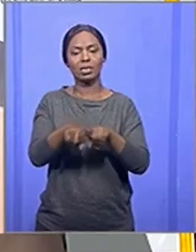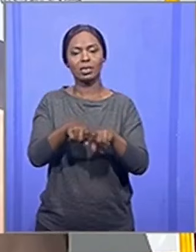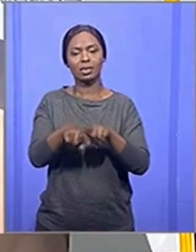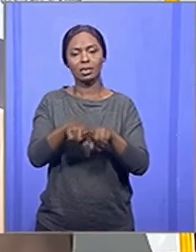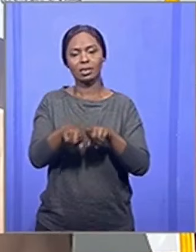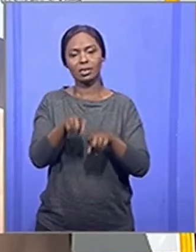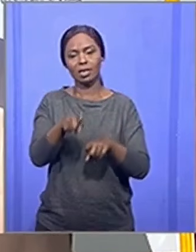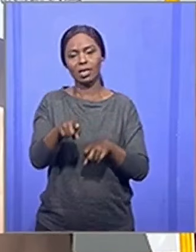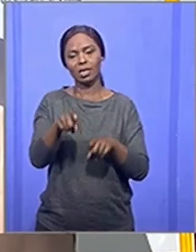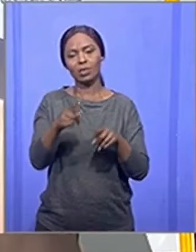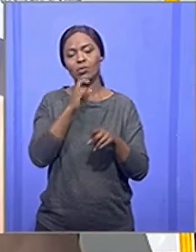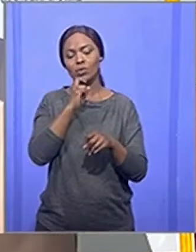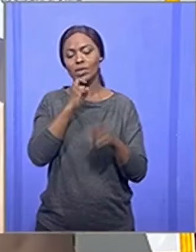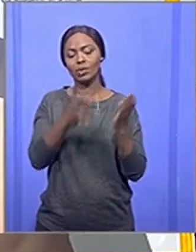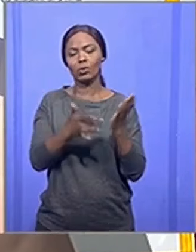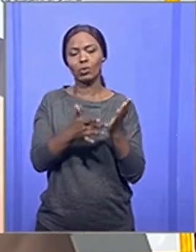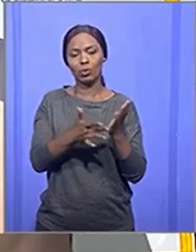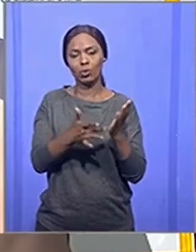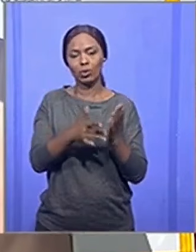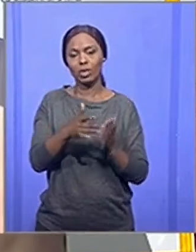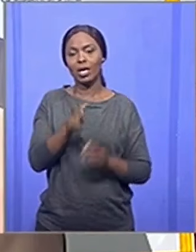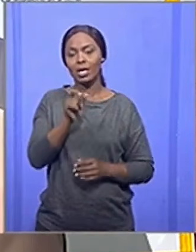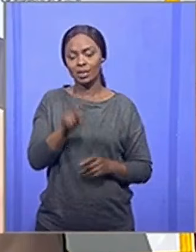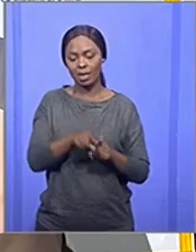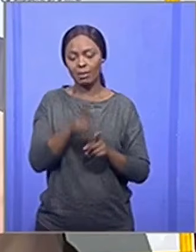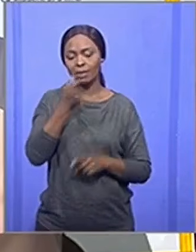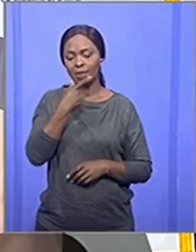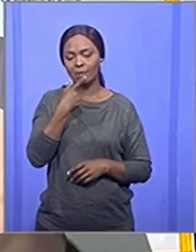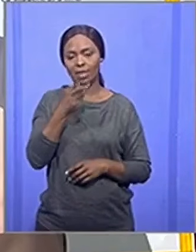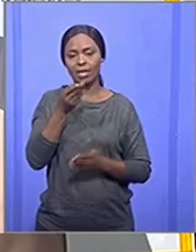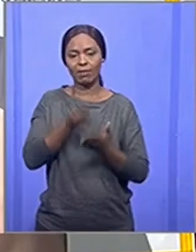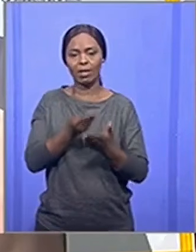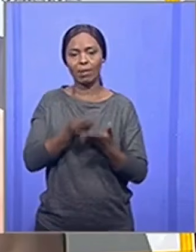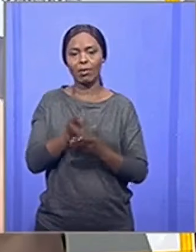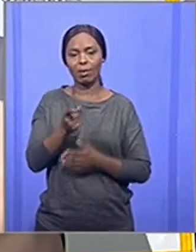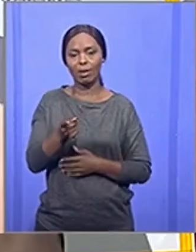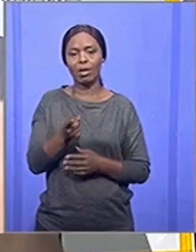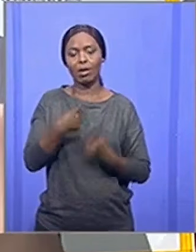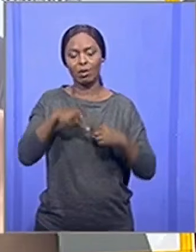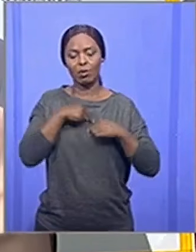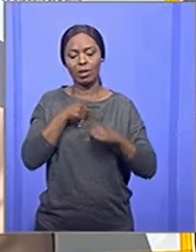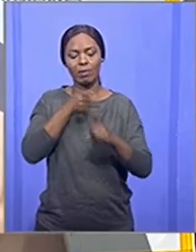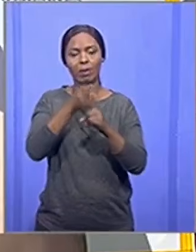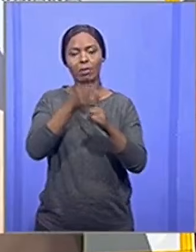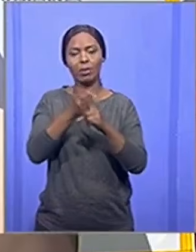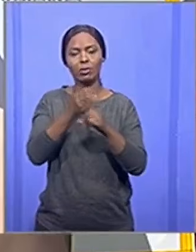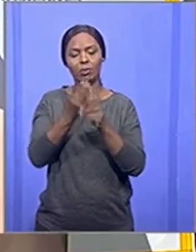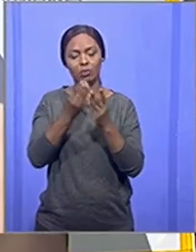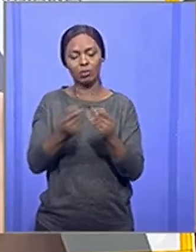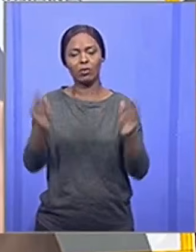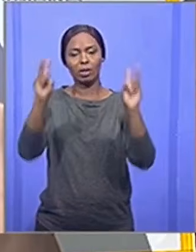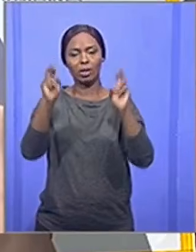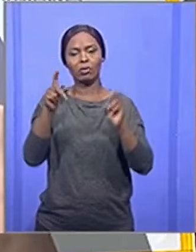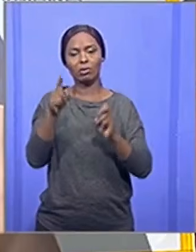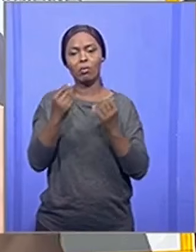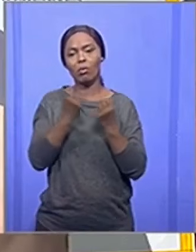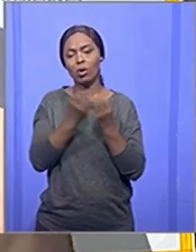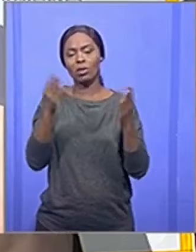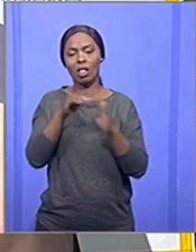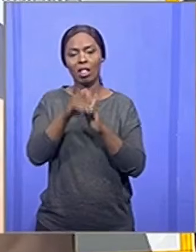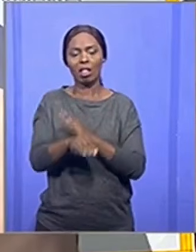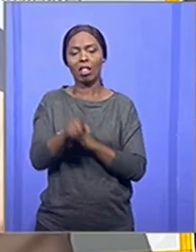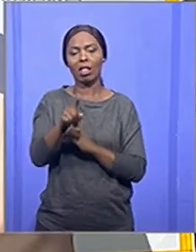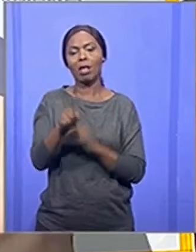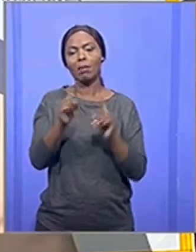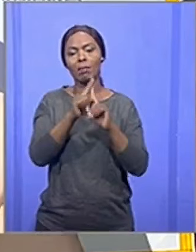and treatment systems that are available. And in order for us to actually stand and fight this disease together, we are going to have to lean into those. We're going to have to embrace